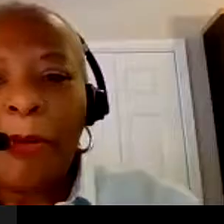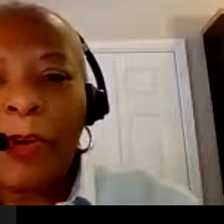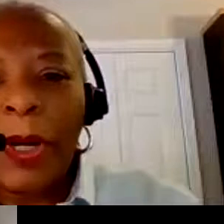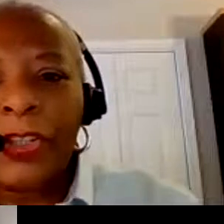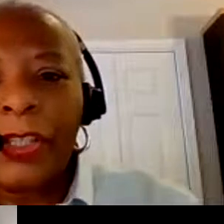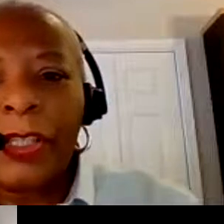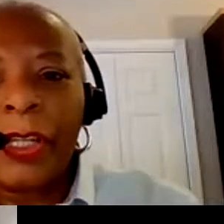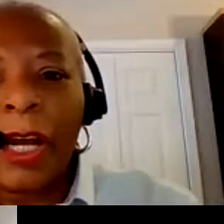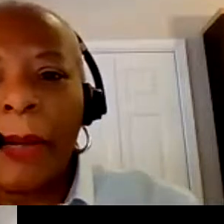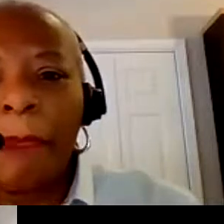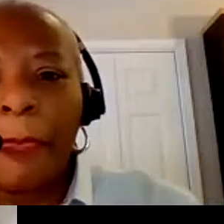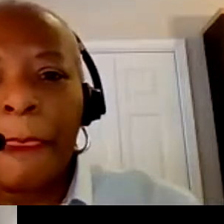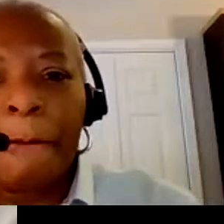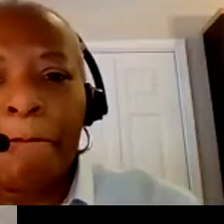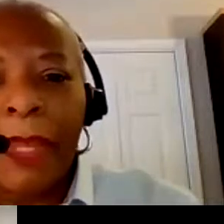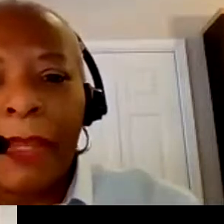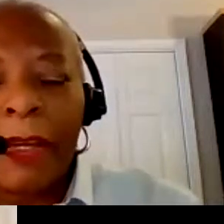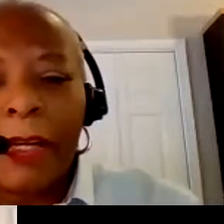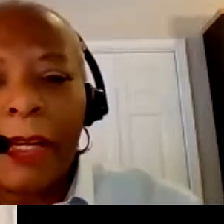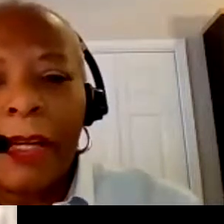A number of questions